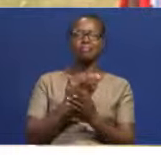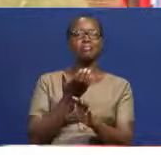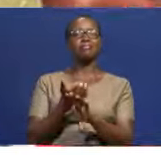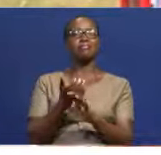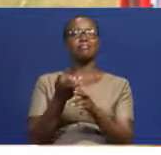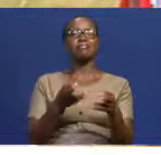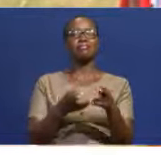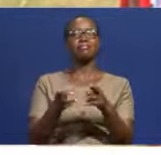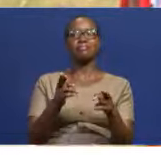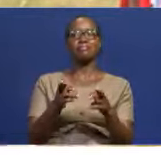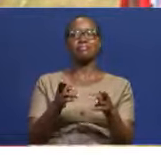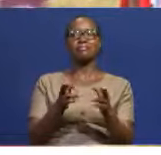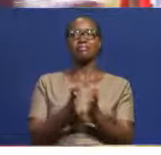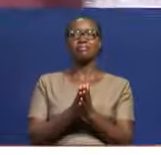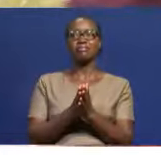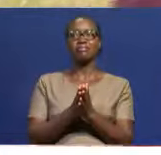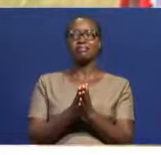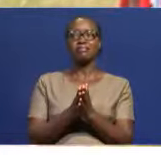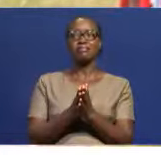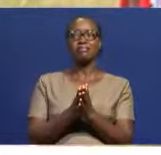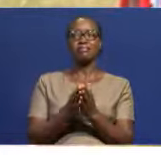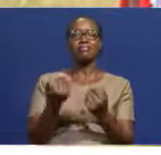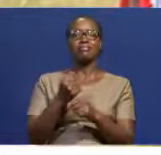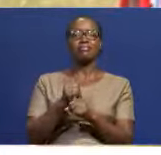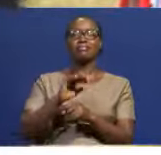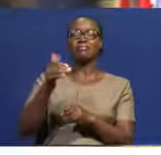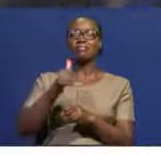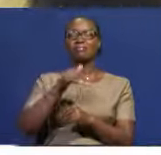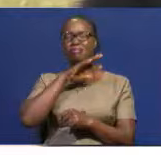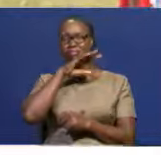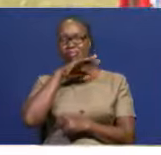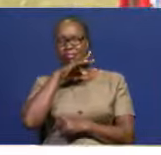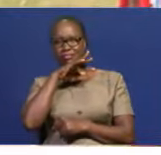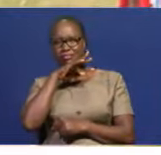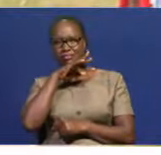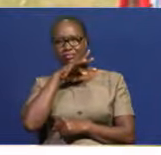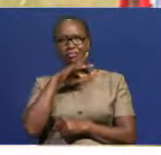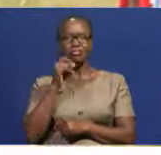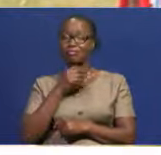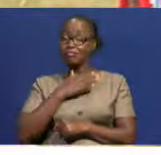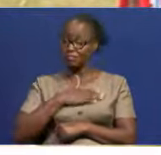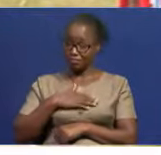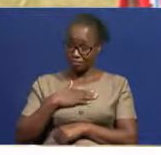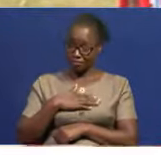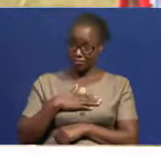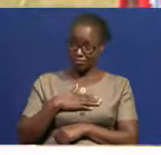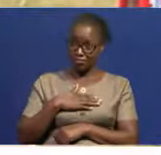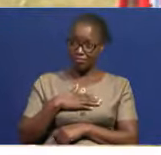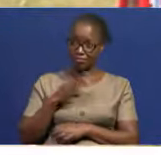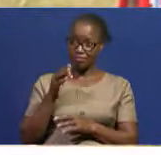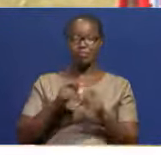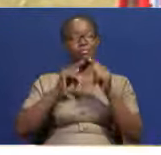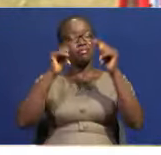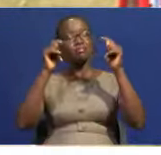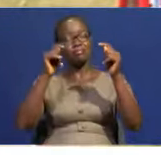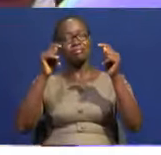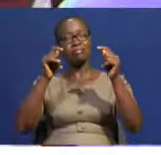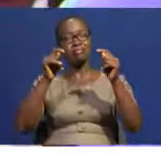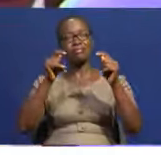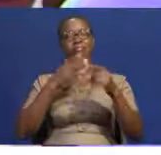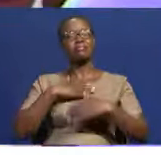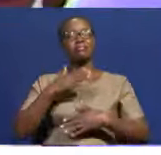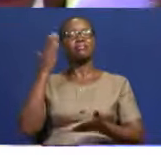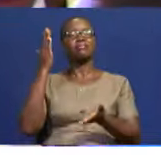barabara na mumechafua mji yetu ya Kitengela. Kwa hivyo tunawaomba kama hii ndio demonstration yeli